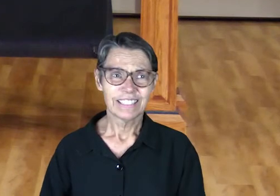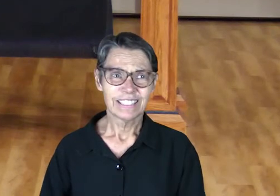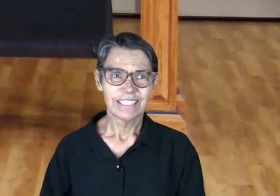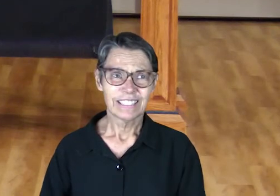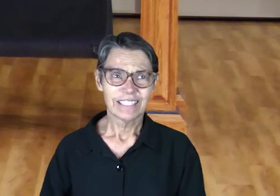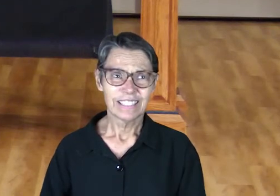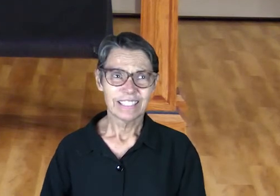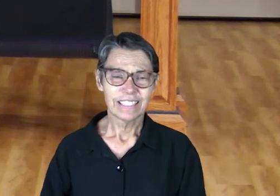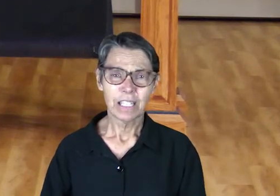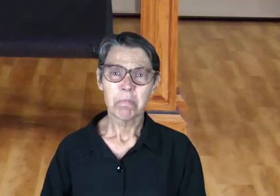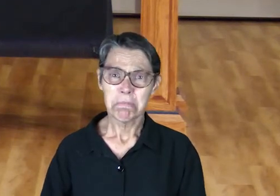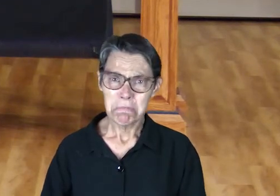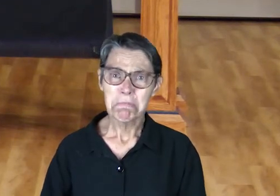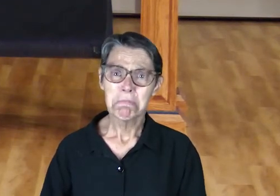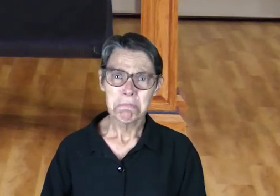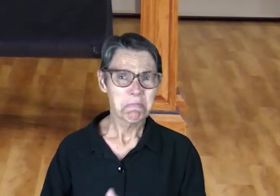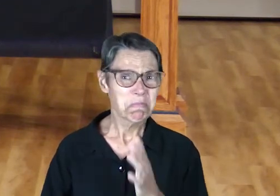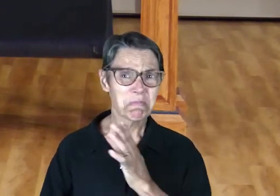child,